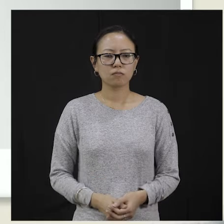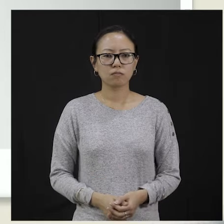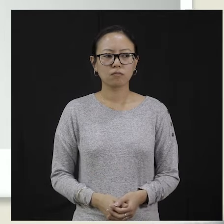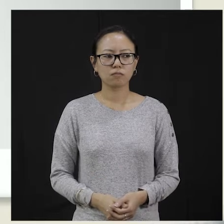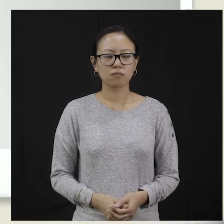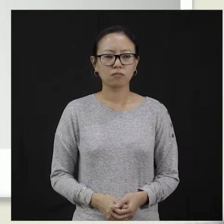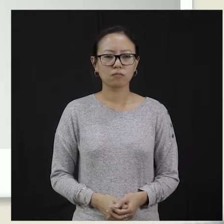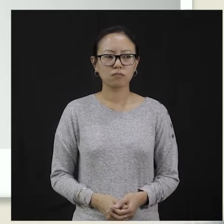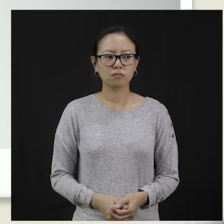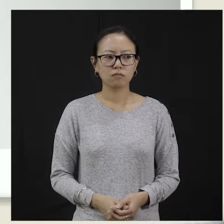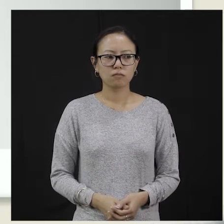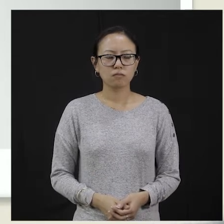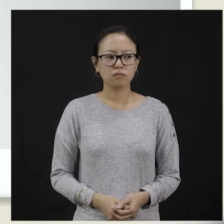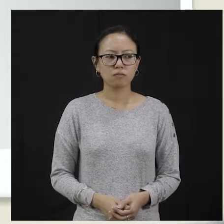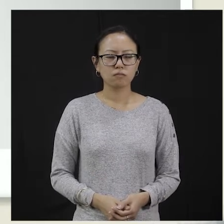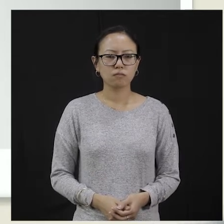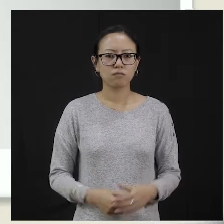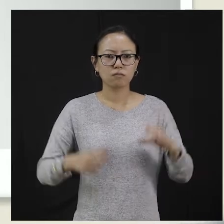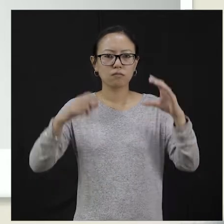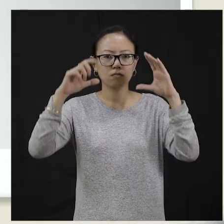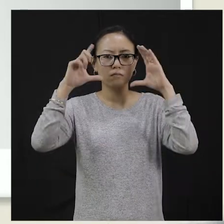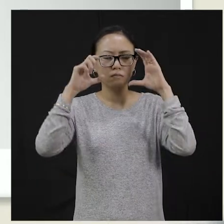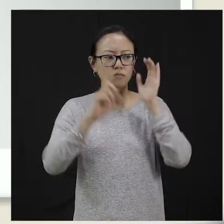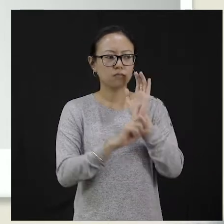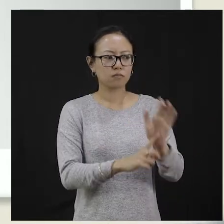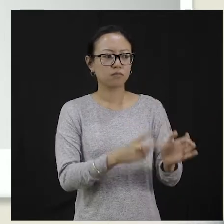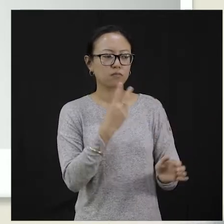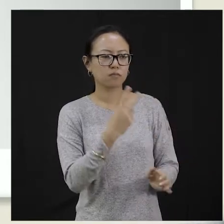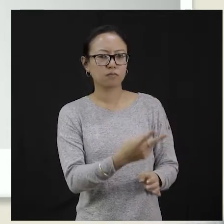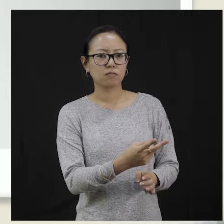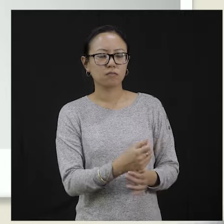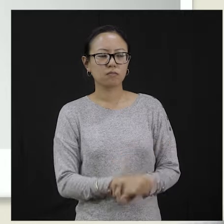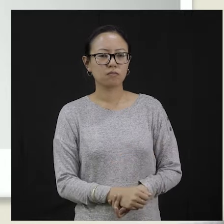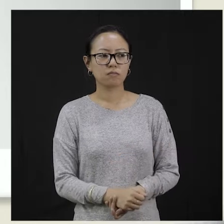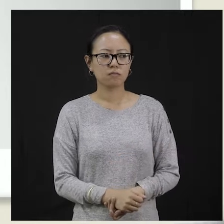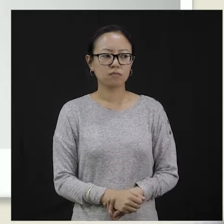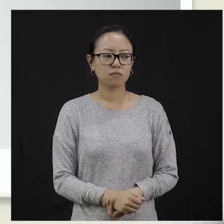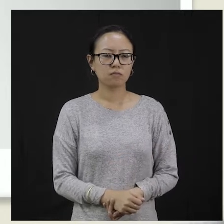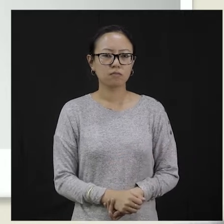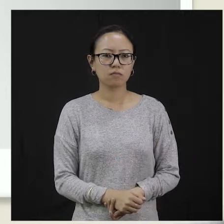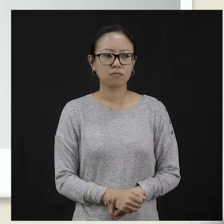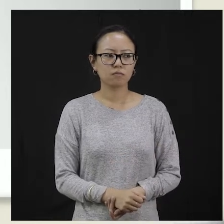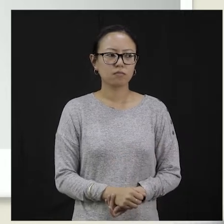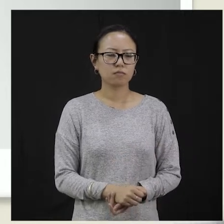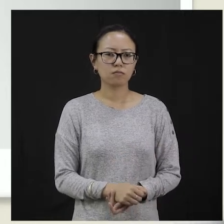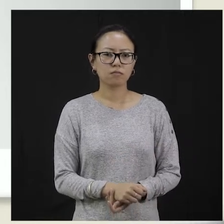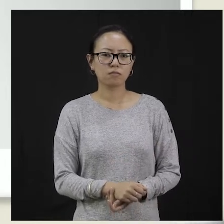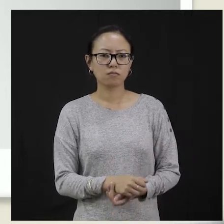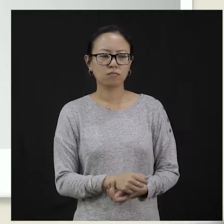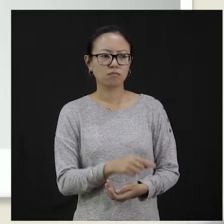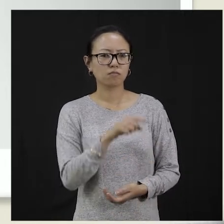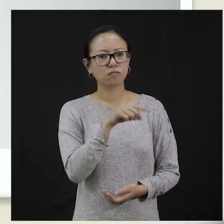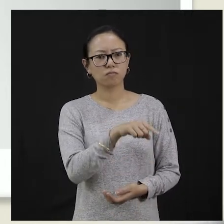Okay, then can you see this picture in your textbook? Yes, this picture